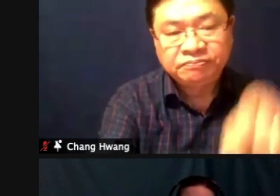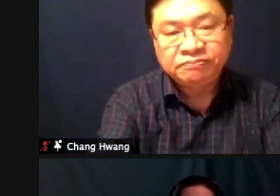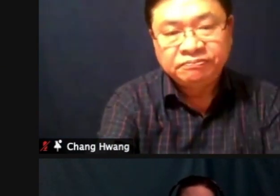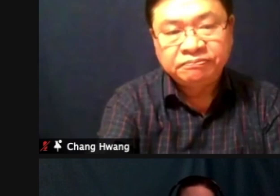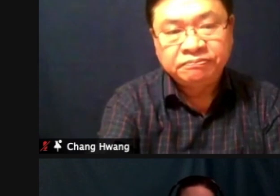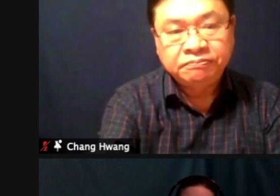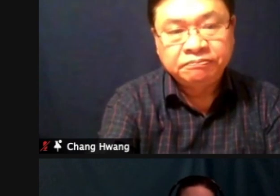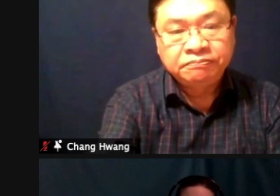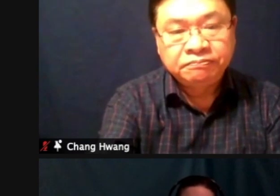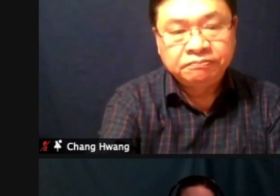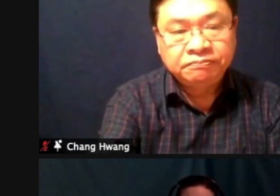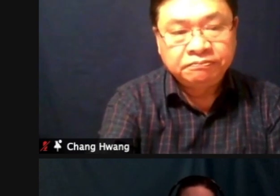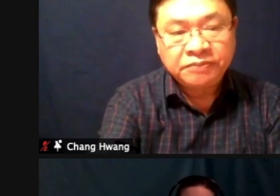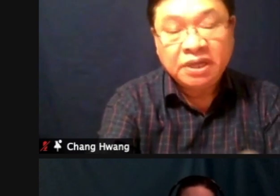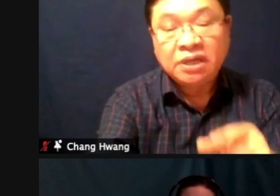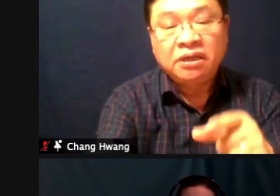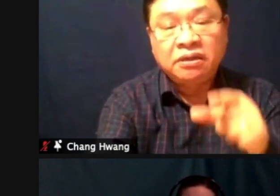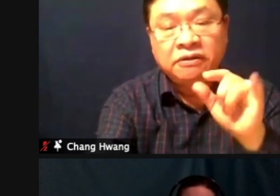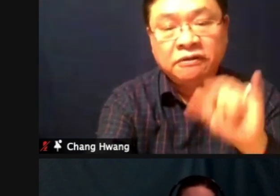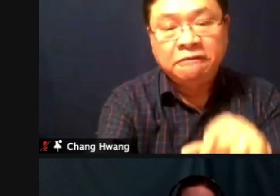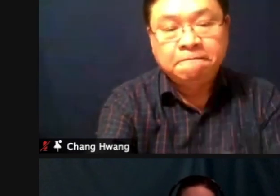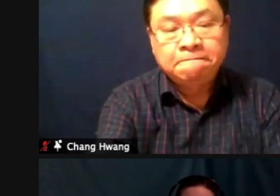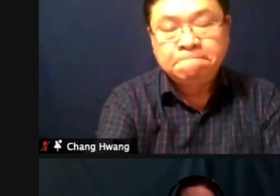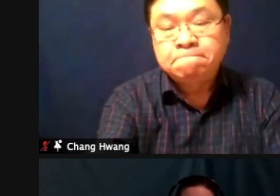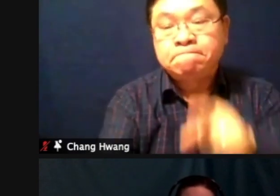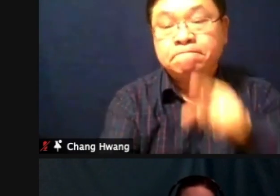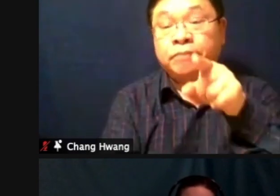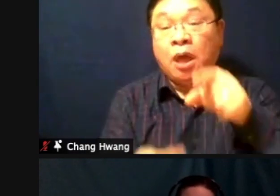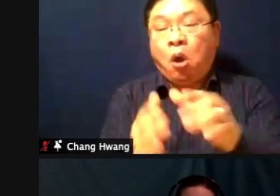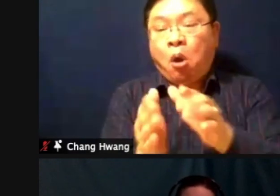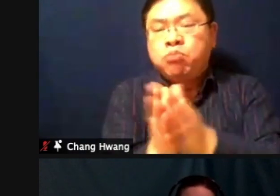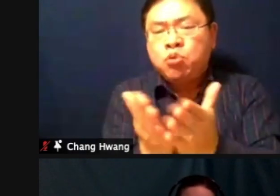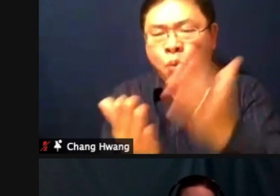but it's a small booklet, so they can only do it in so many words.